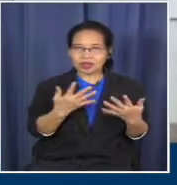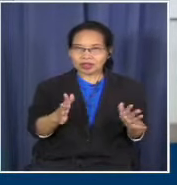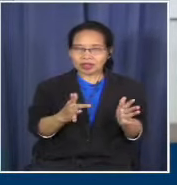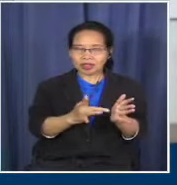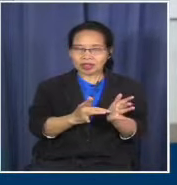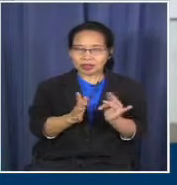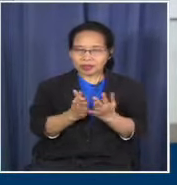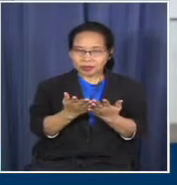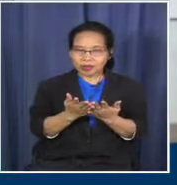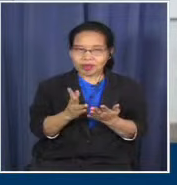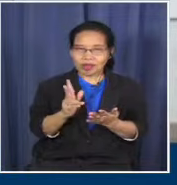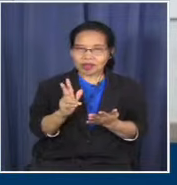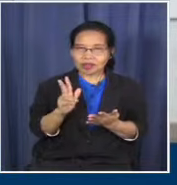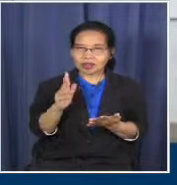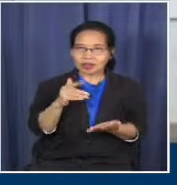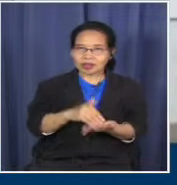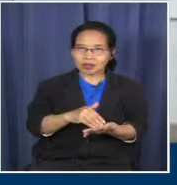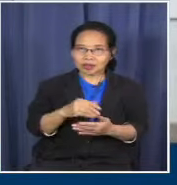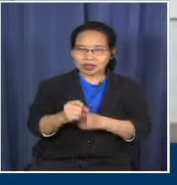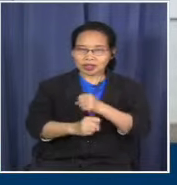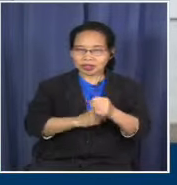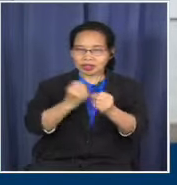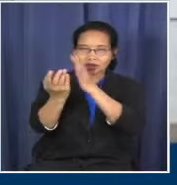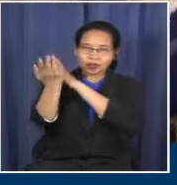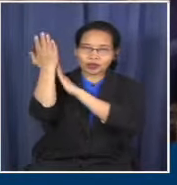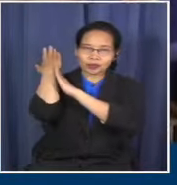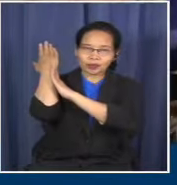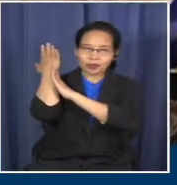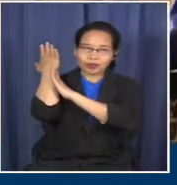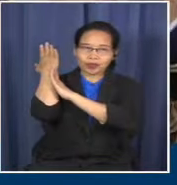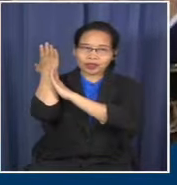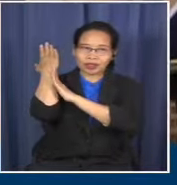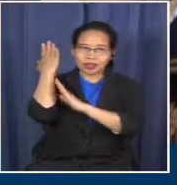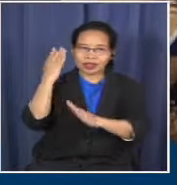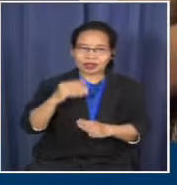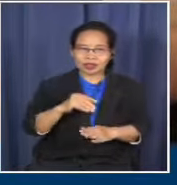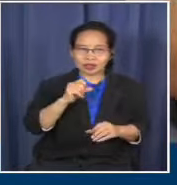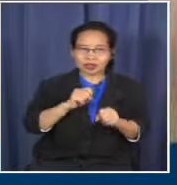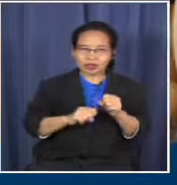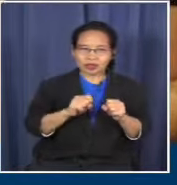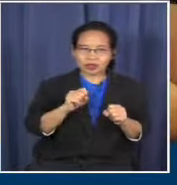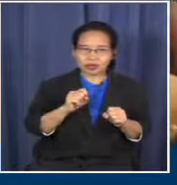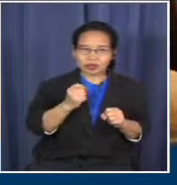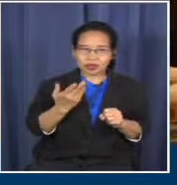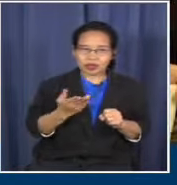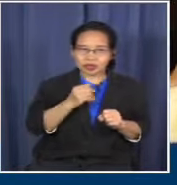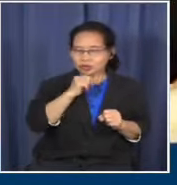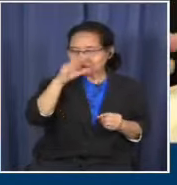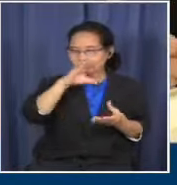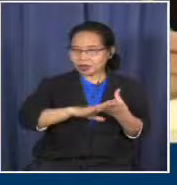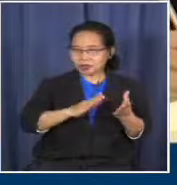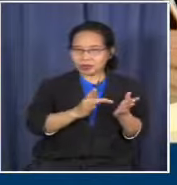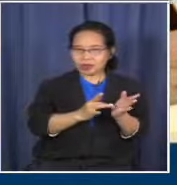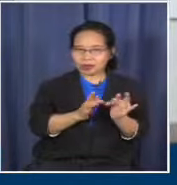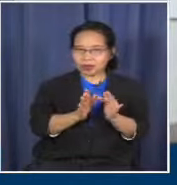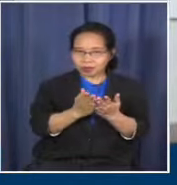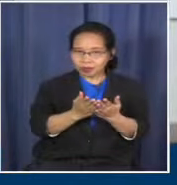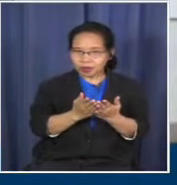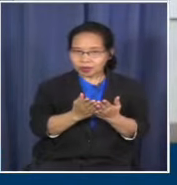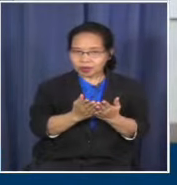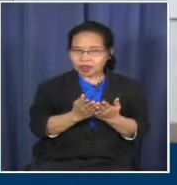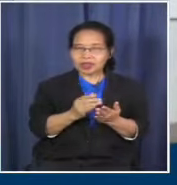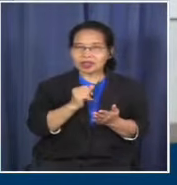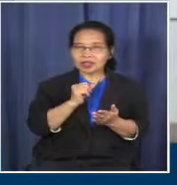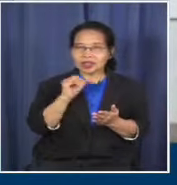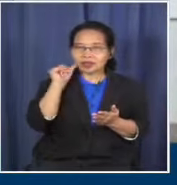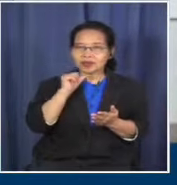such thing yet in 1957, but it was already in the Bible 3,000 years ago. So will you not believe